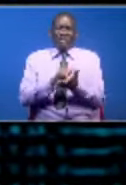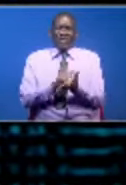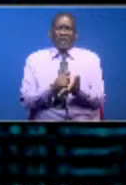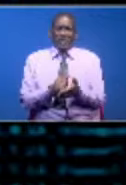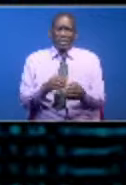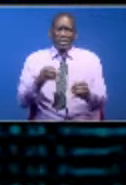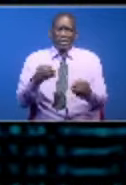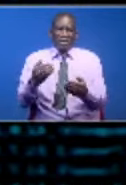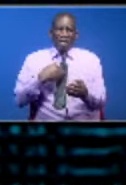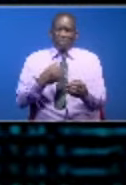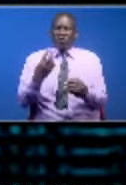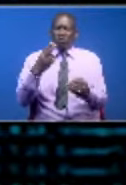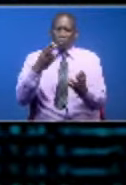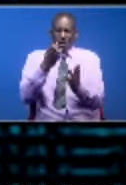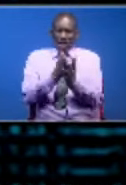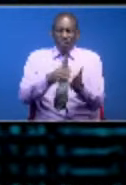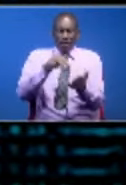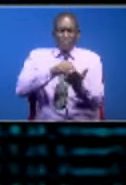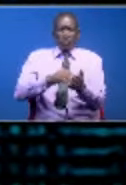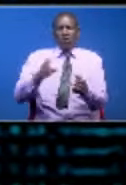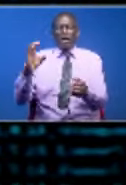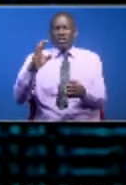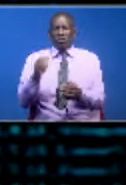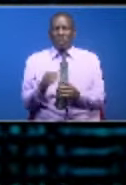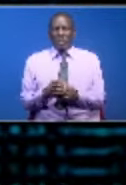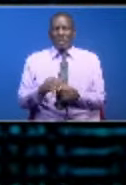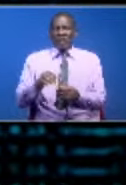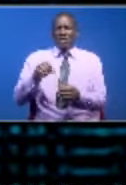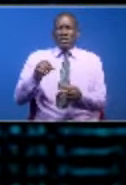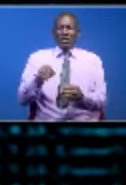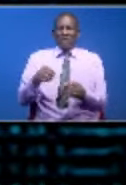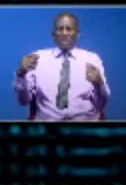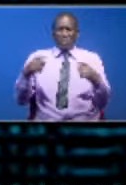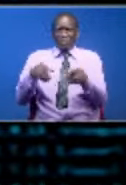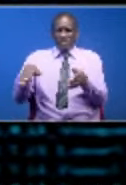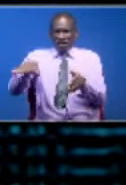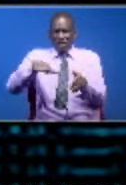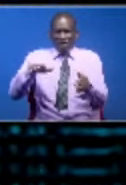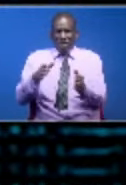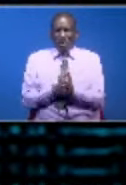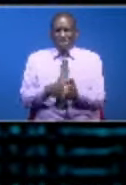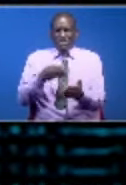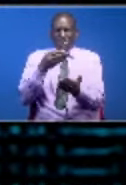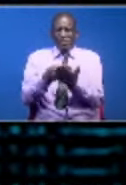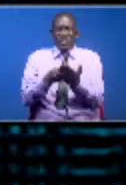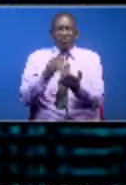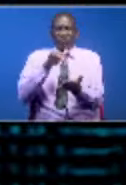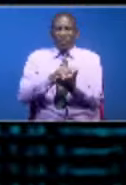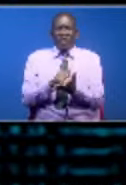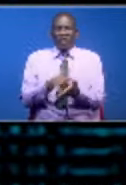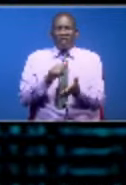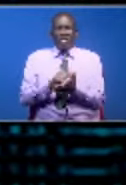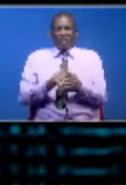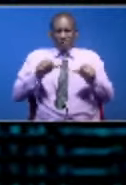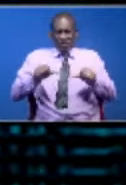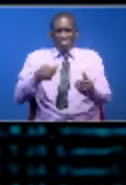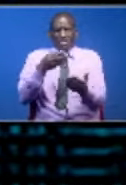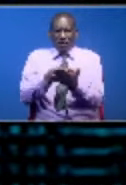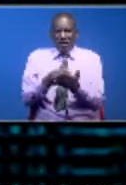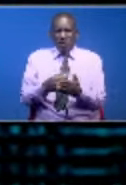2.5 million customers' receivables into a separate vehicle and raising financing for that. Yeah. Now, that was under sustainable financing